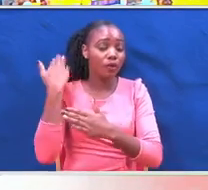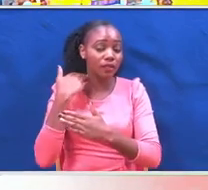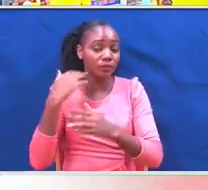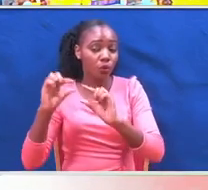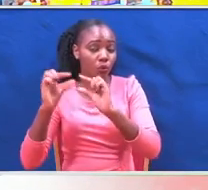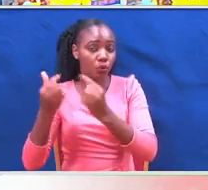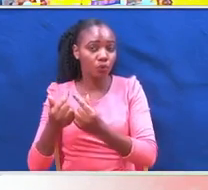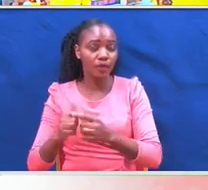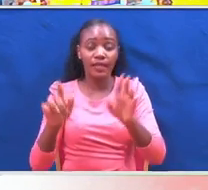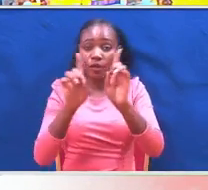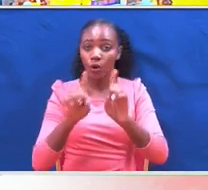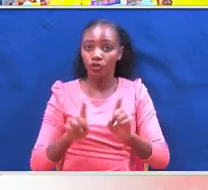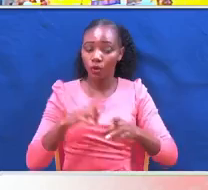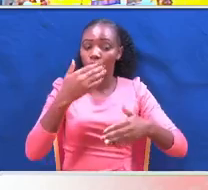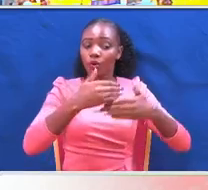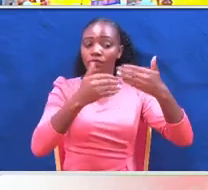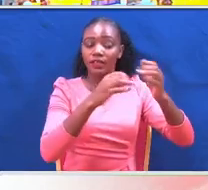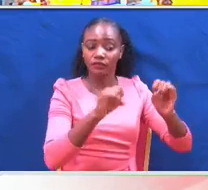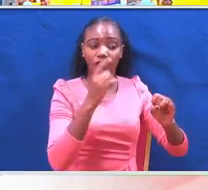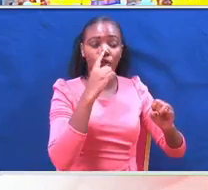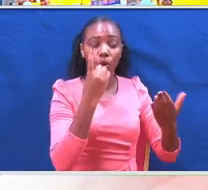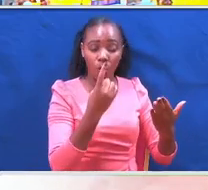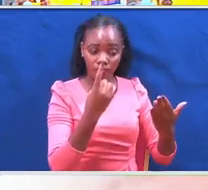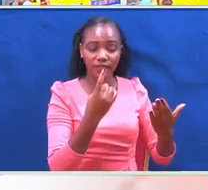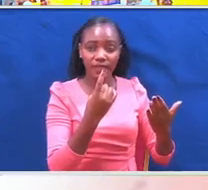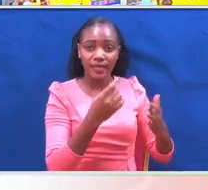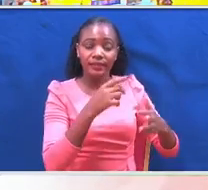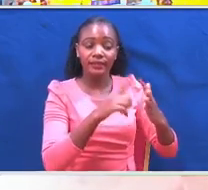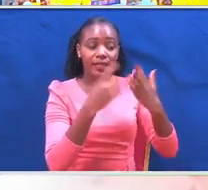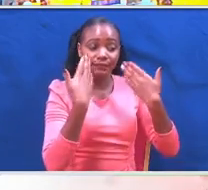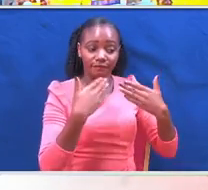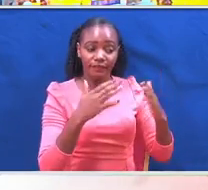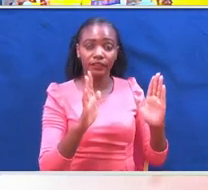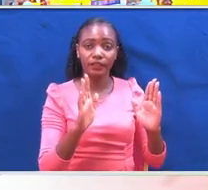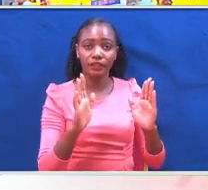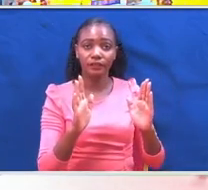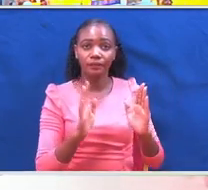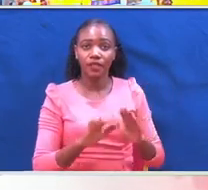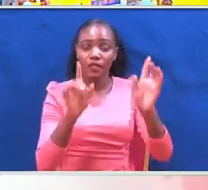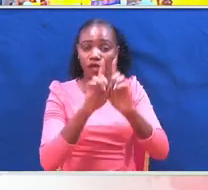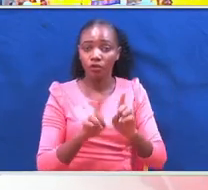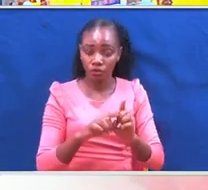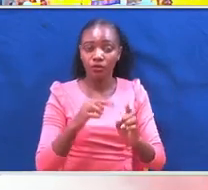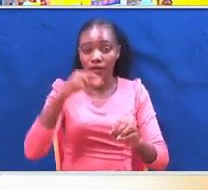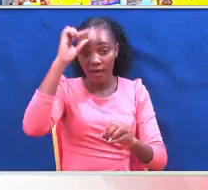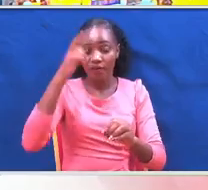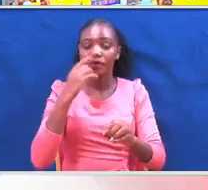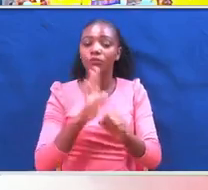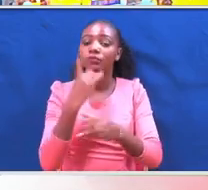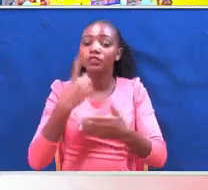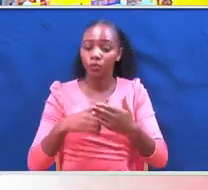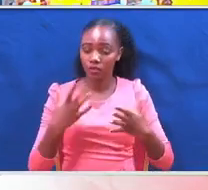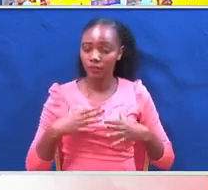Musa Salah reports, construction of homes touched by bandits has begun in earnest, with the government assuring residents of